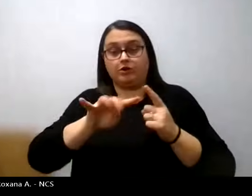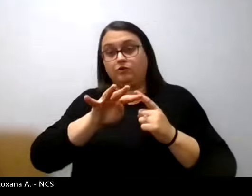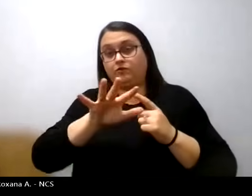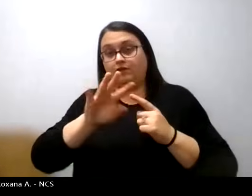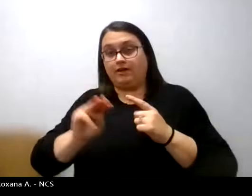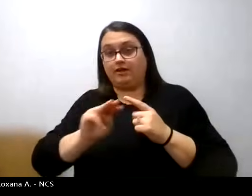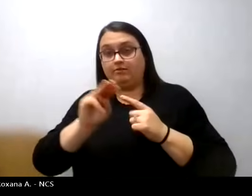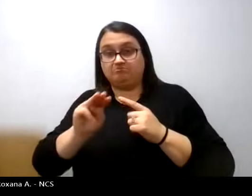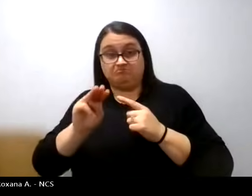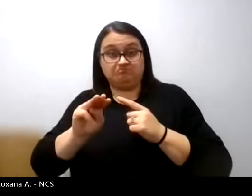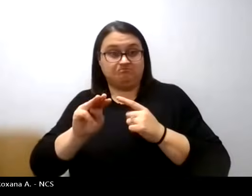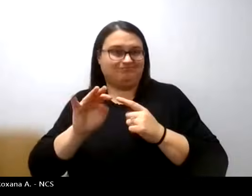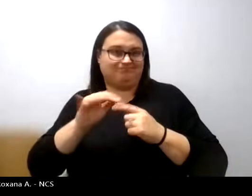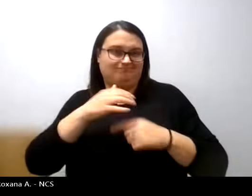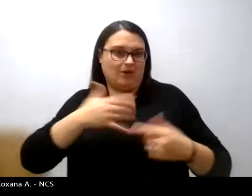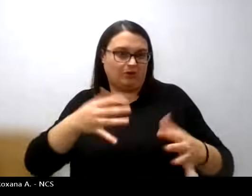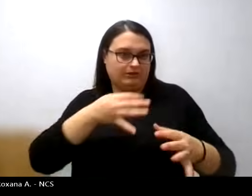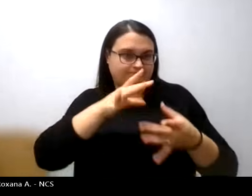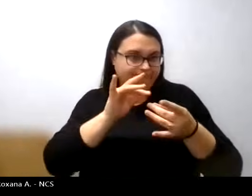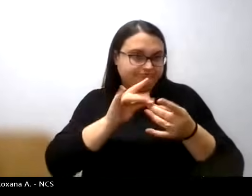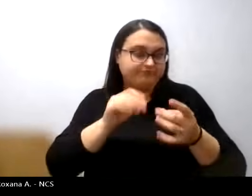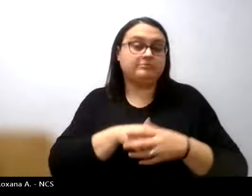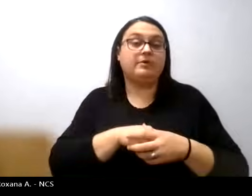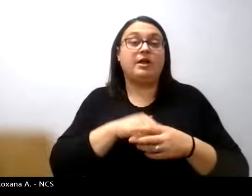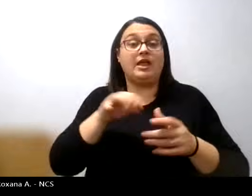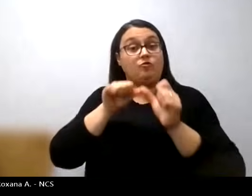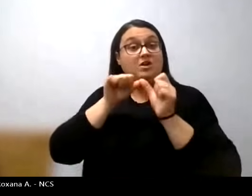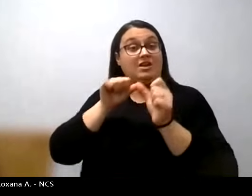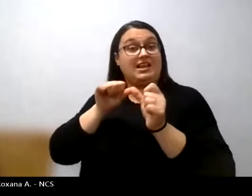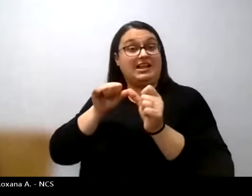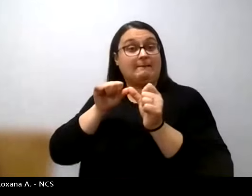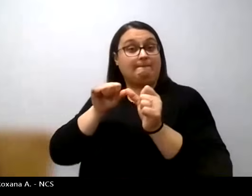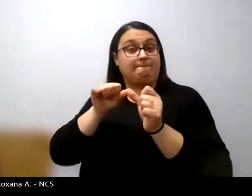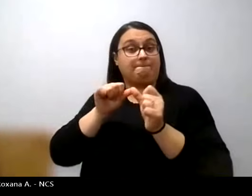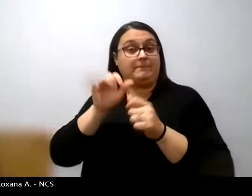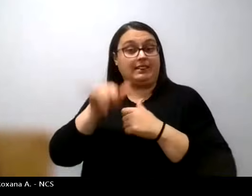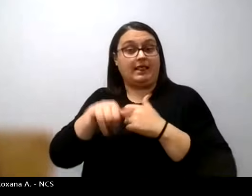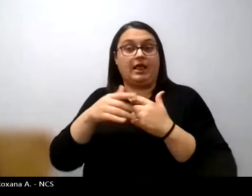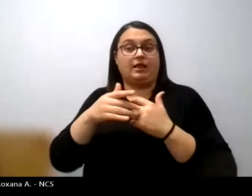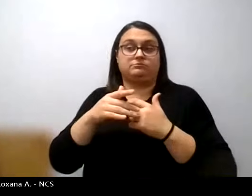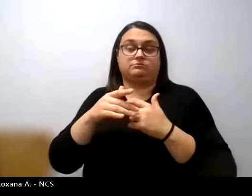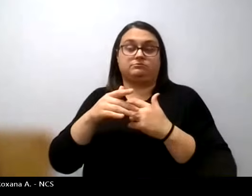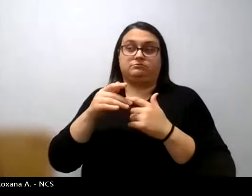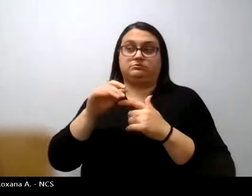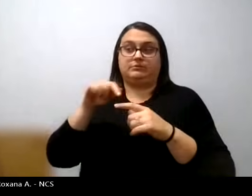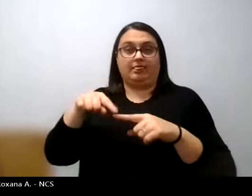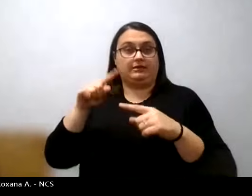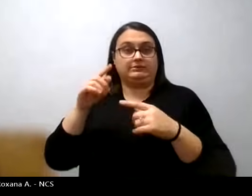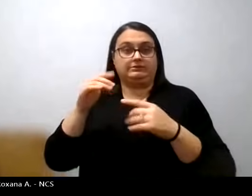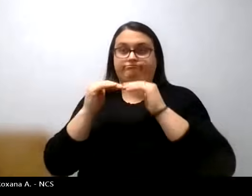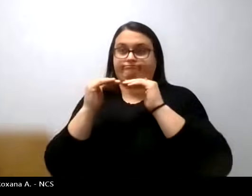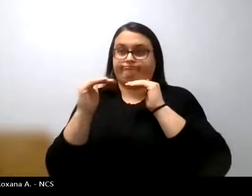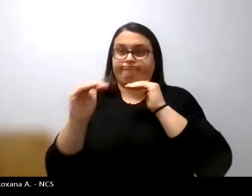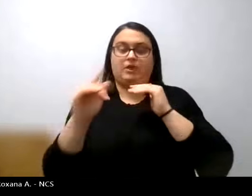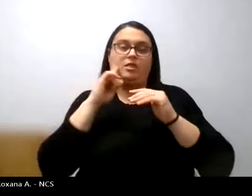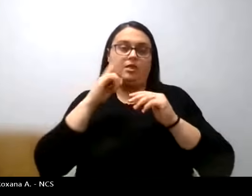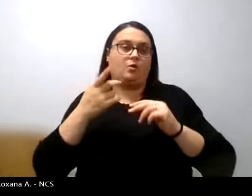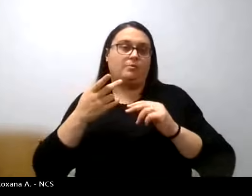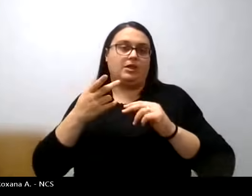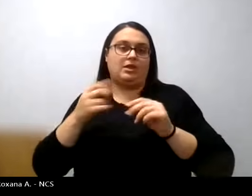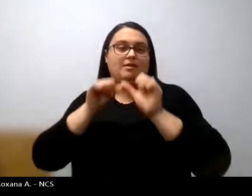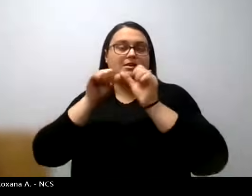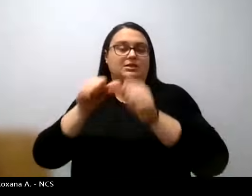MGD, as the mayor spoke to. And so if we keep on that status and conditions stay stable, there will be a continuous recovery